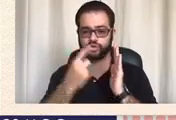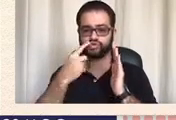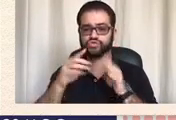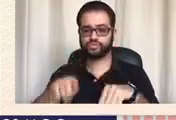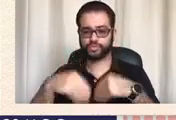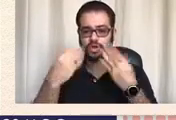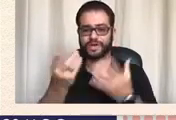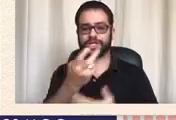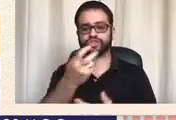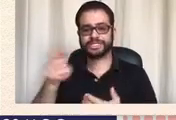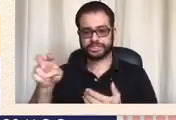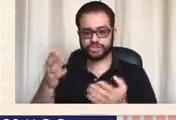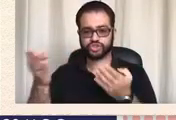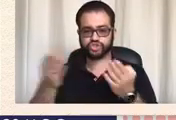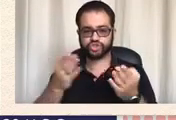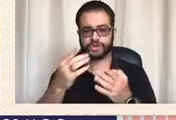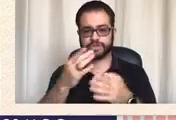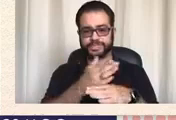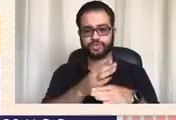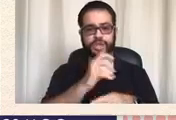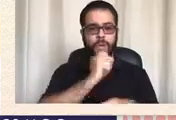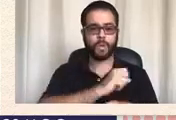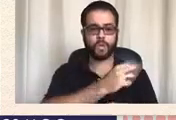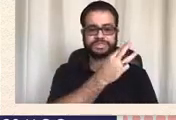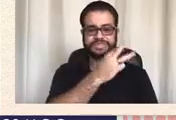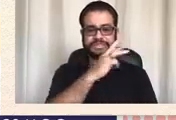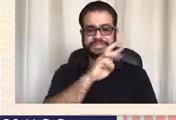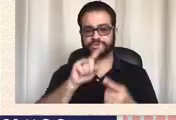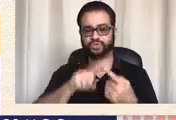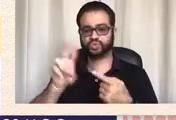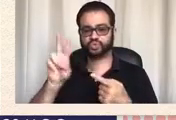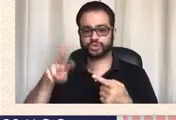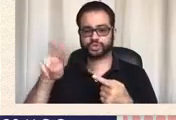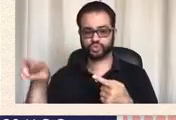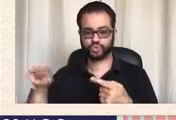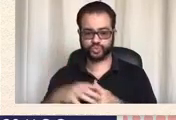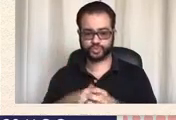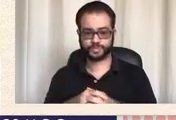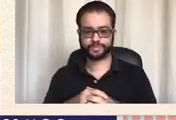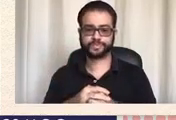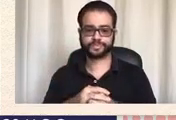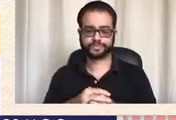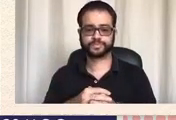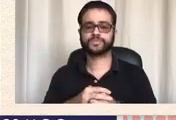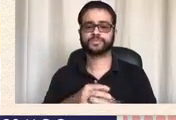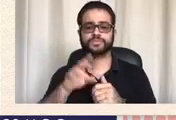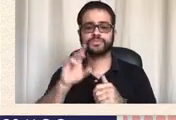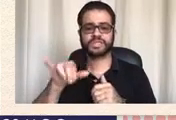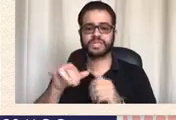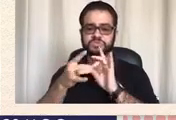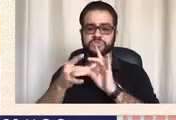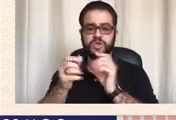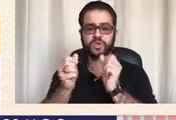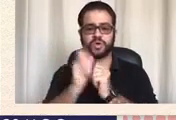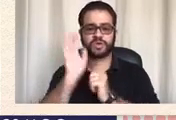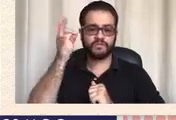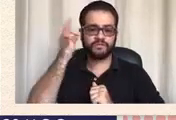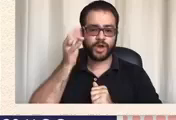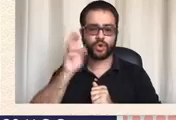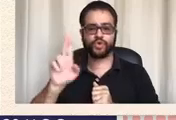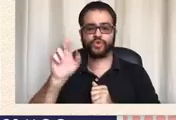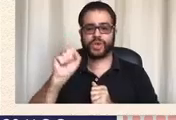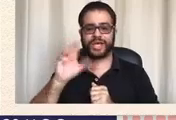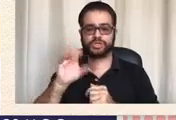age 16 and 22. And basically this is based on federal US Code 2020